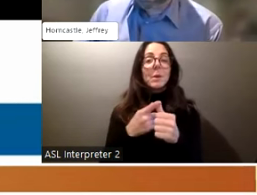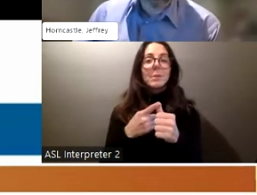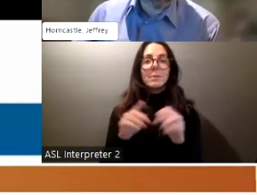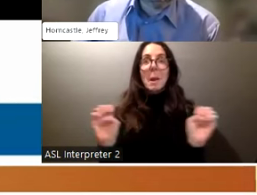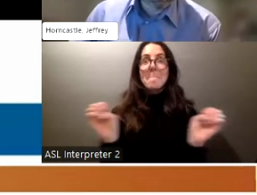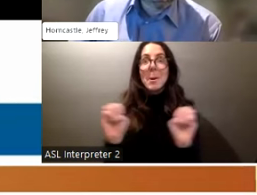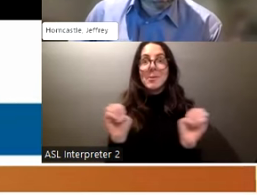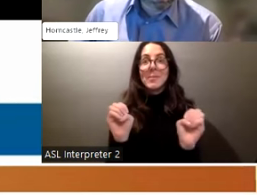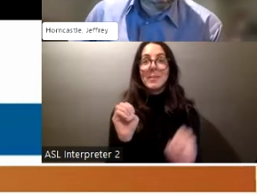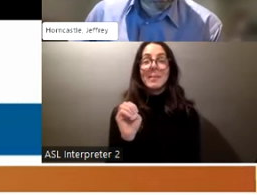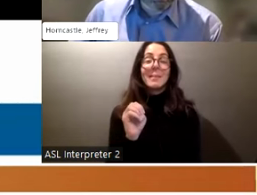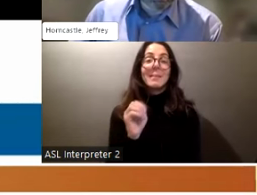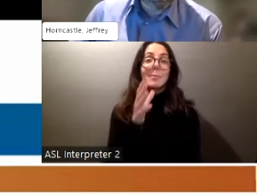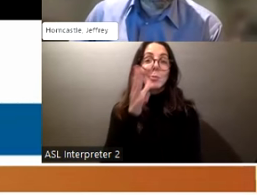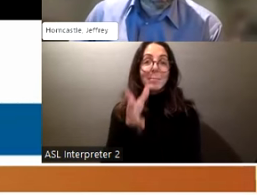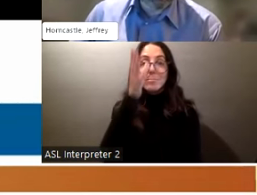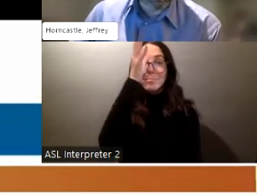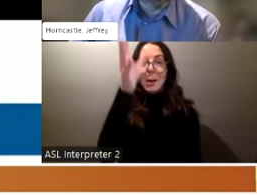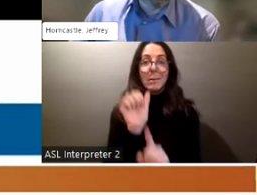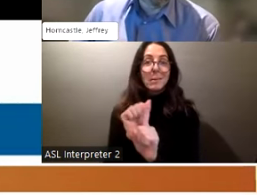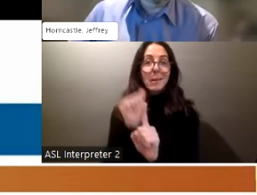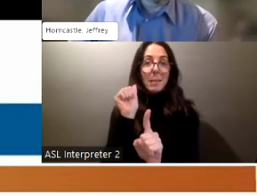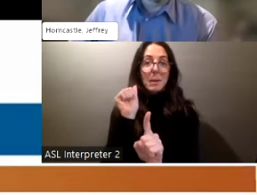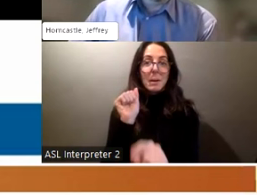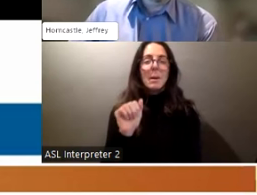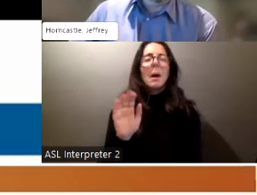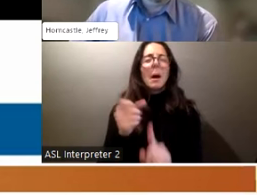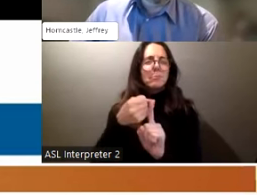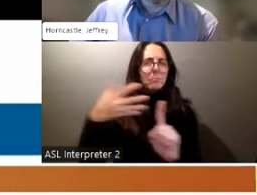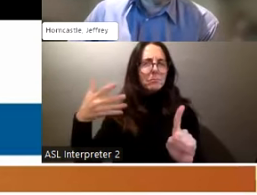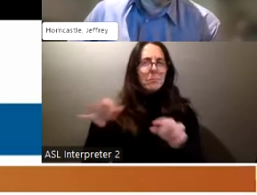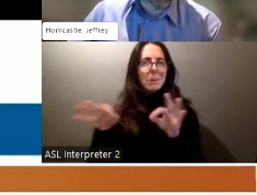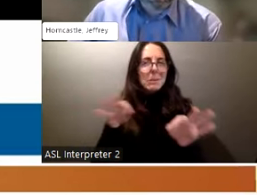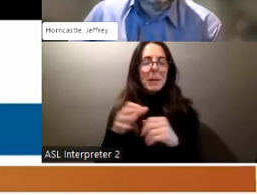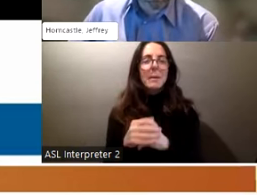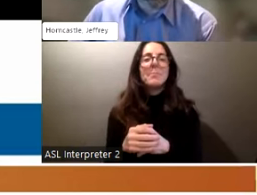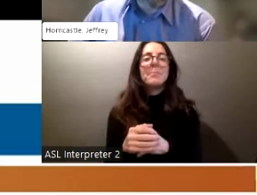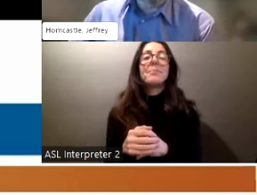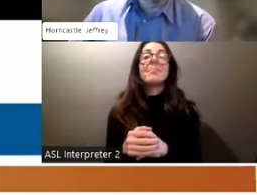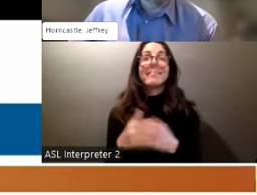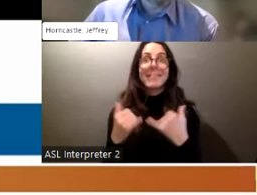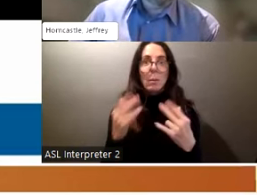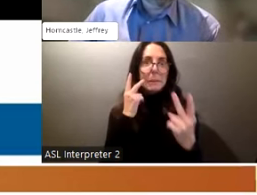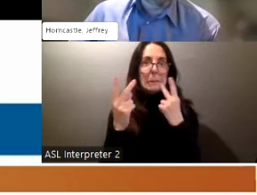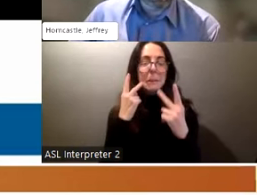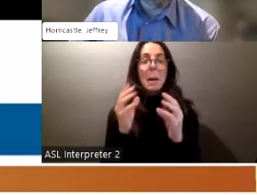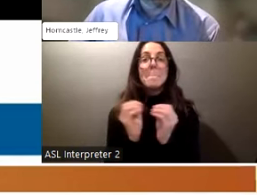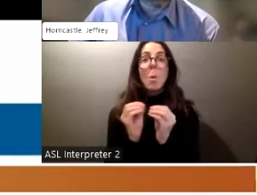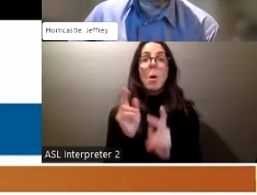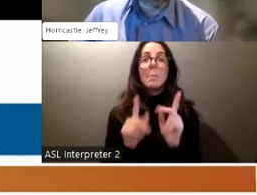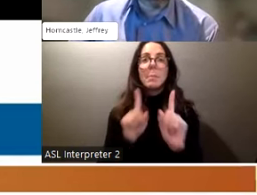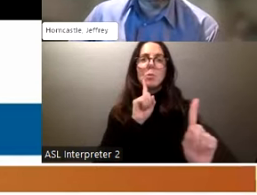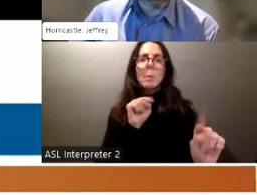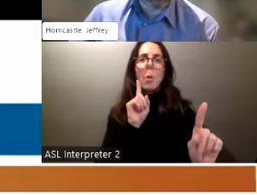grandparent scam. To give everyone an idea, there's been an exponential increase in reporting related to